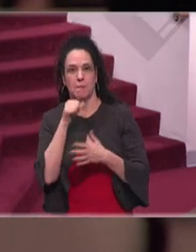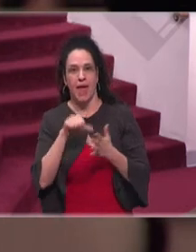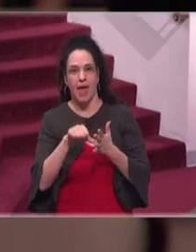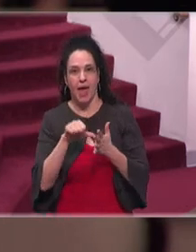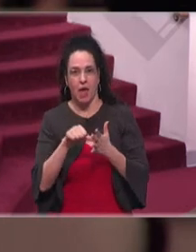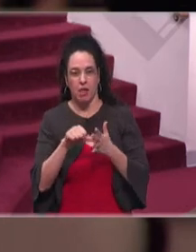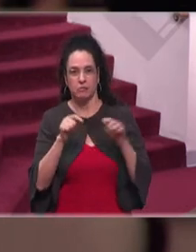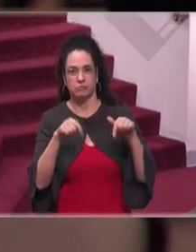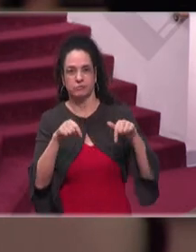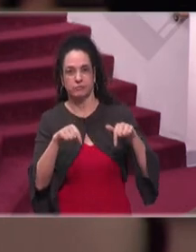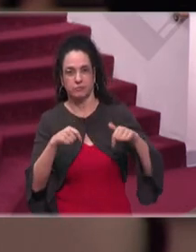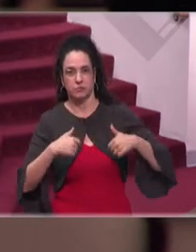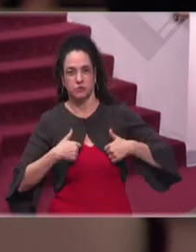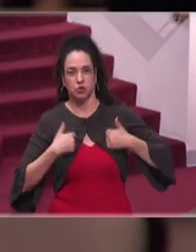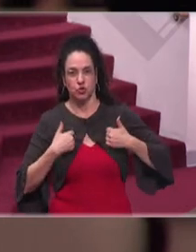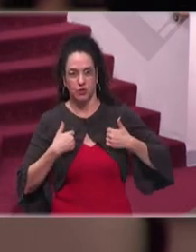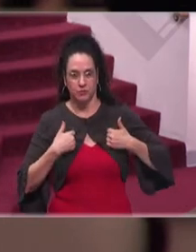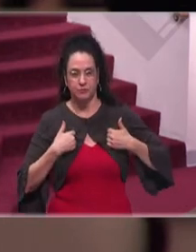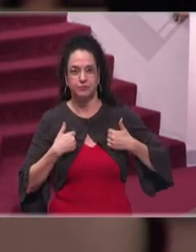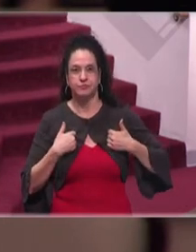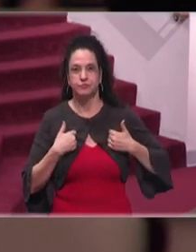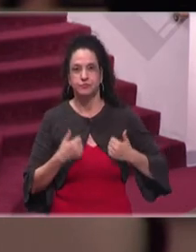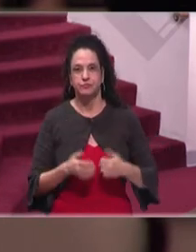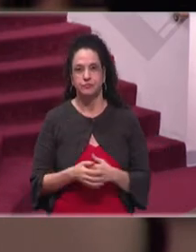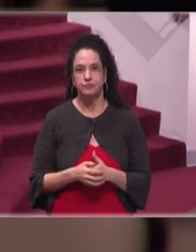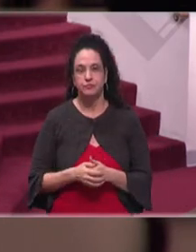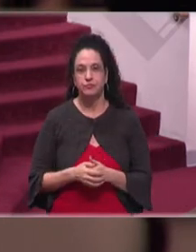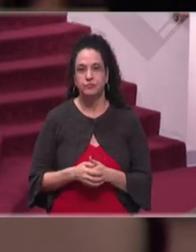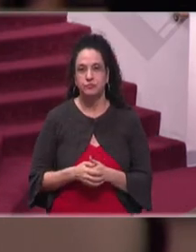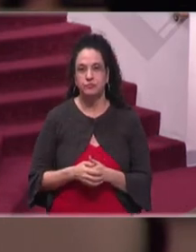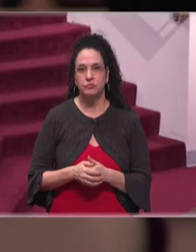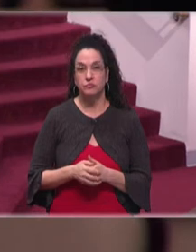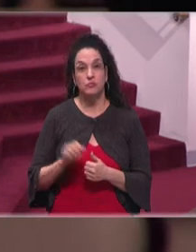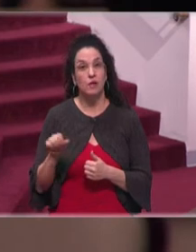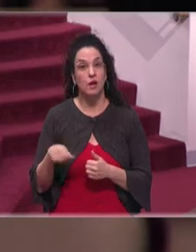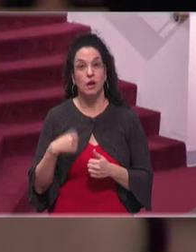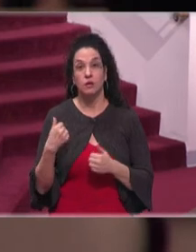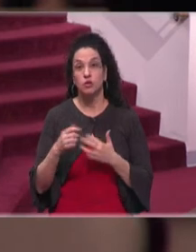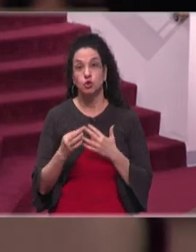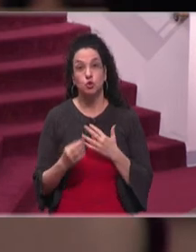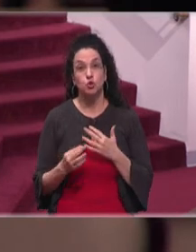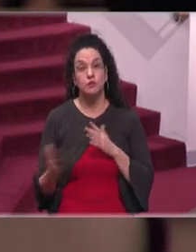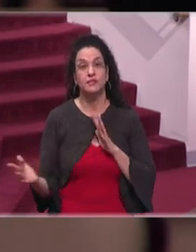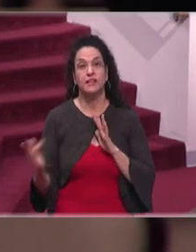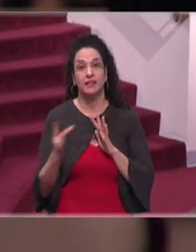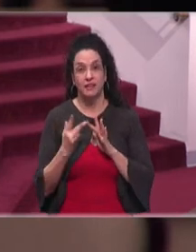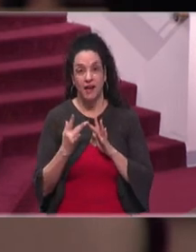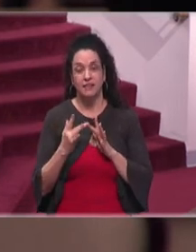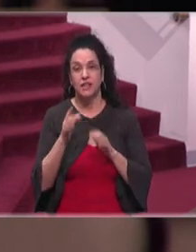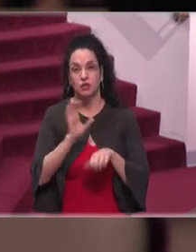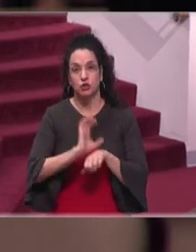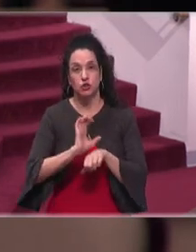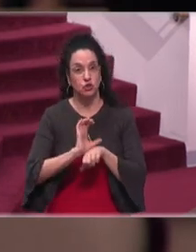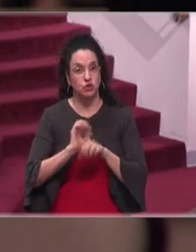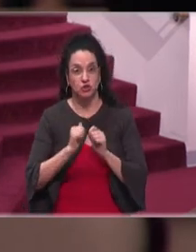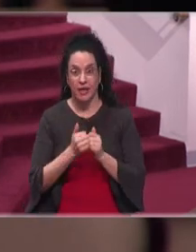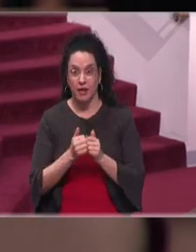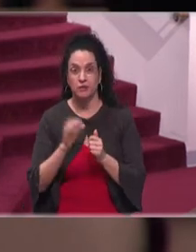16622 Dumfries Road, Dumfries, Virginia, 22025. Or call the church for assistance at